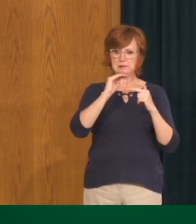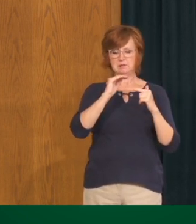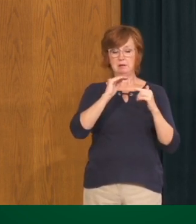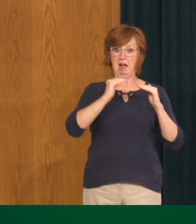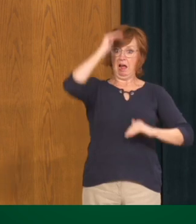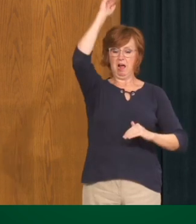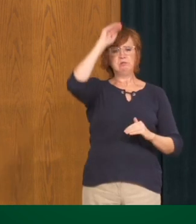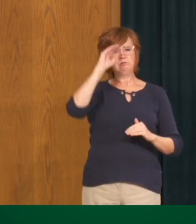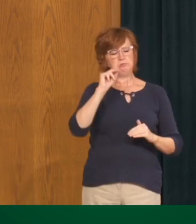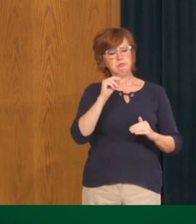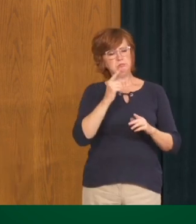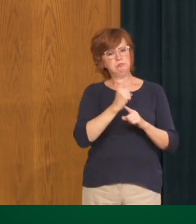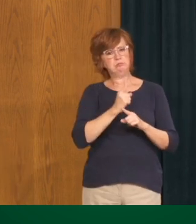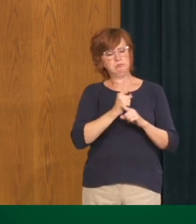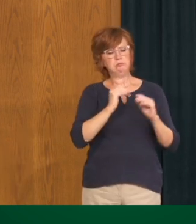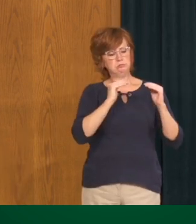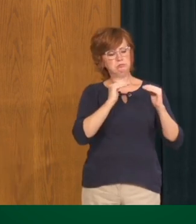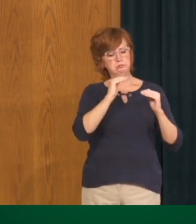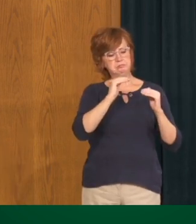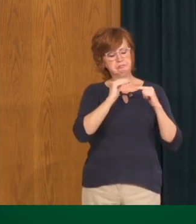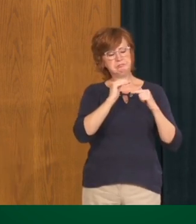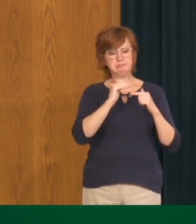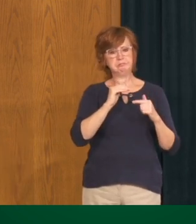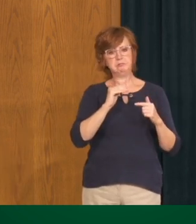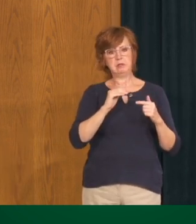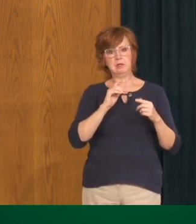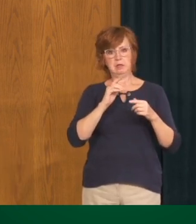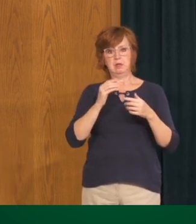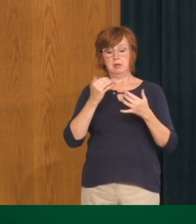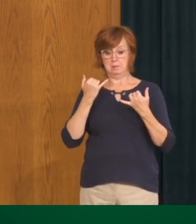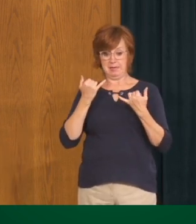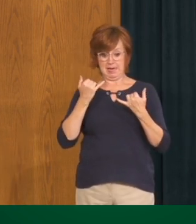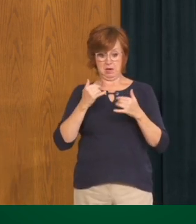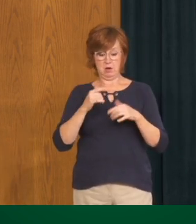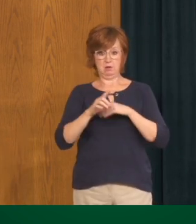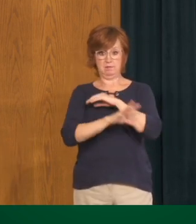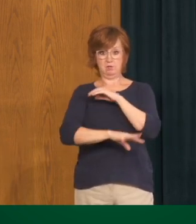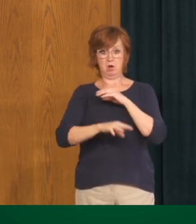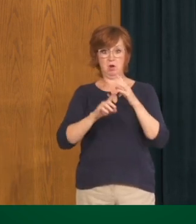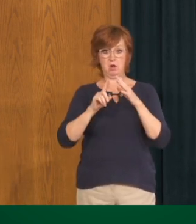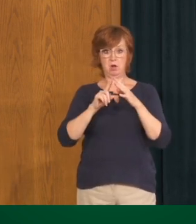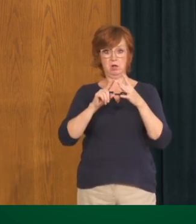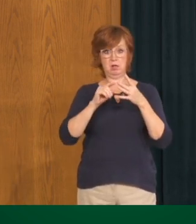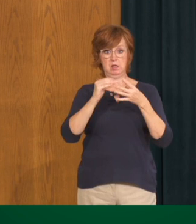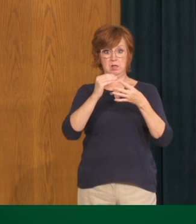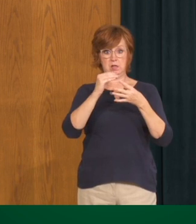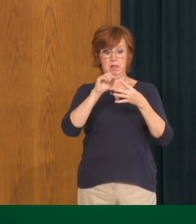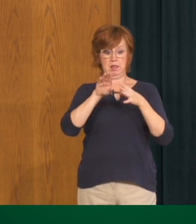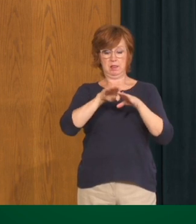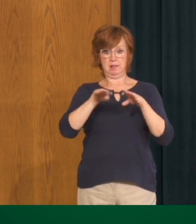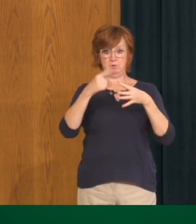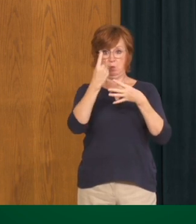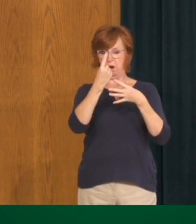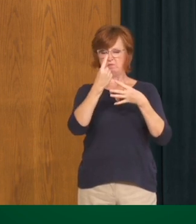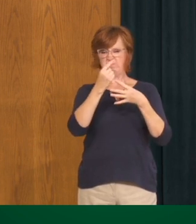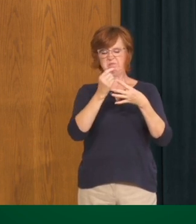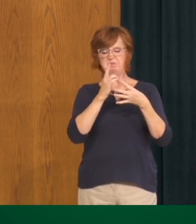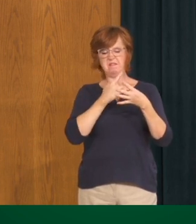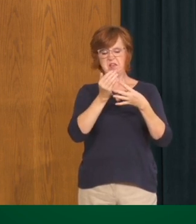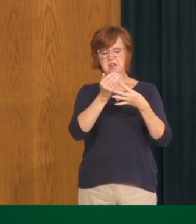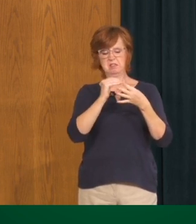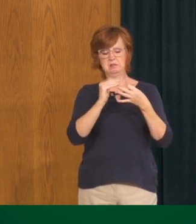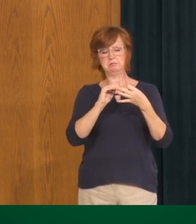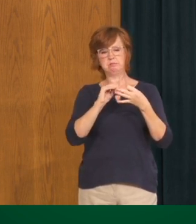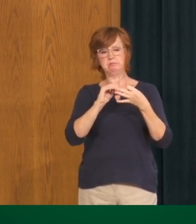with in level 2 for all schools, where mask use is an option that should be considered, and schools need to apply it as appropriate